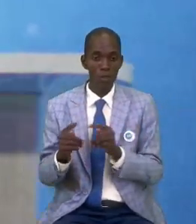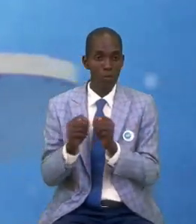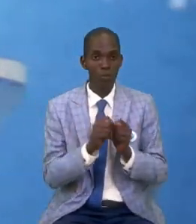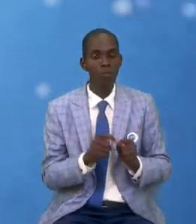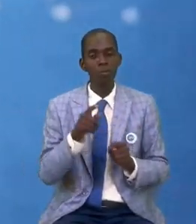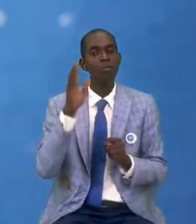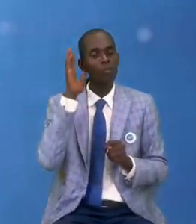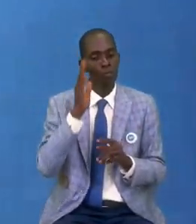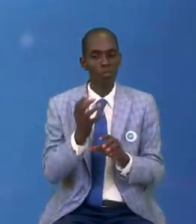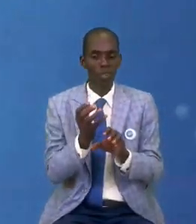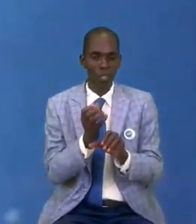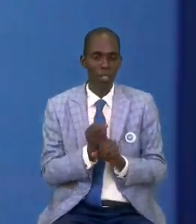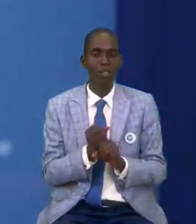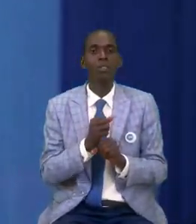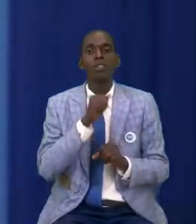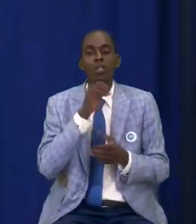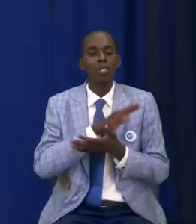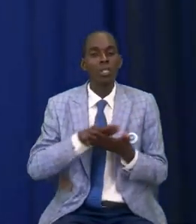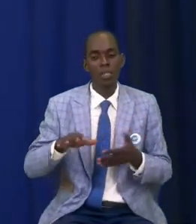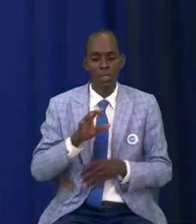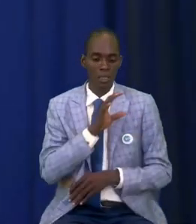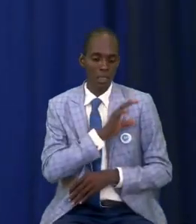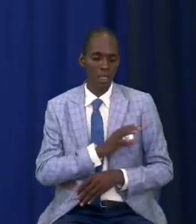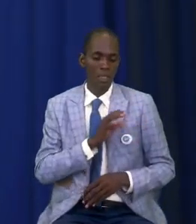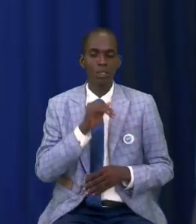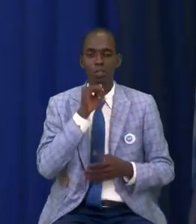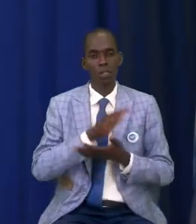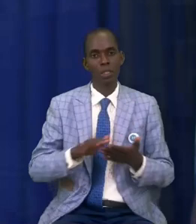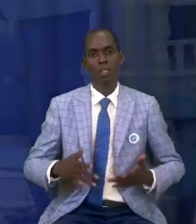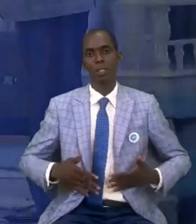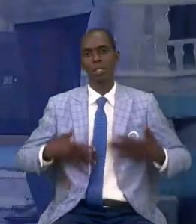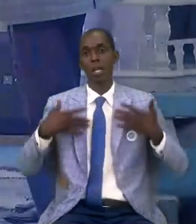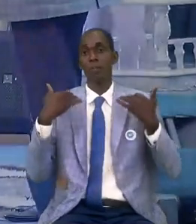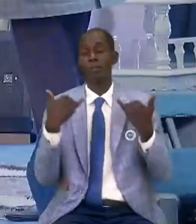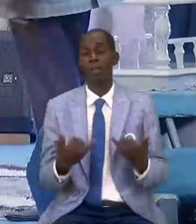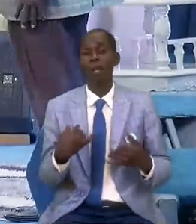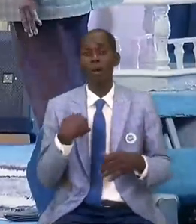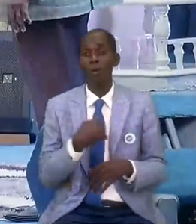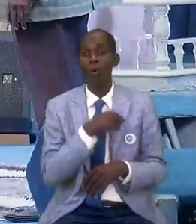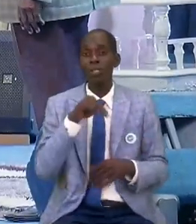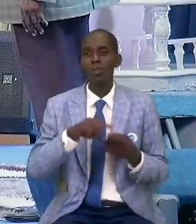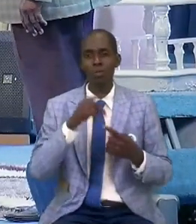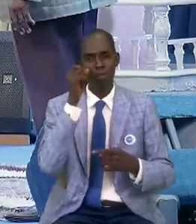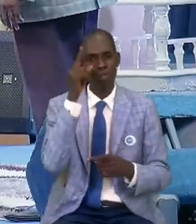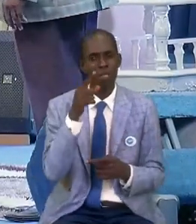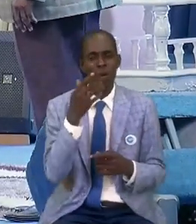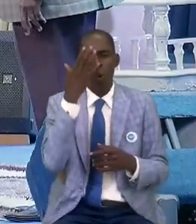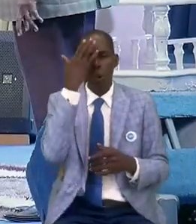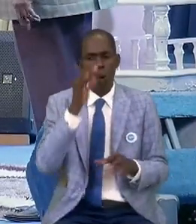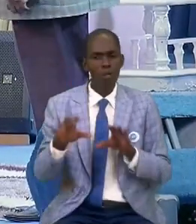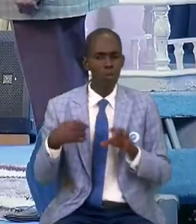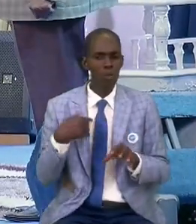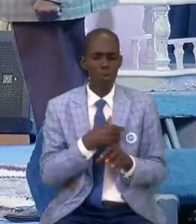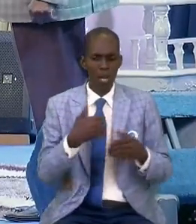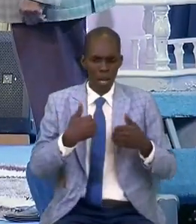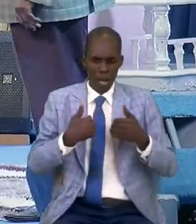to understand, why do we have woe in our lives? Why do I have to say woe is me? I'm suffering. I